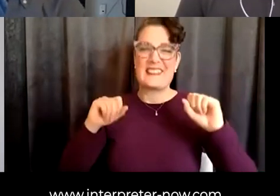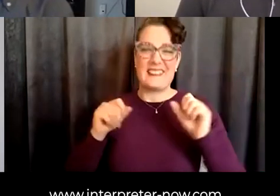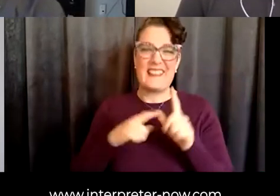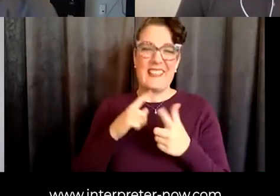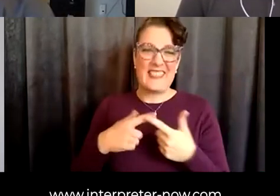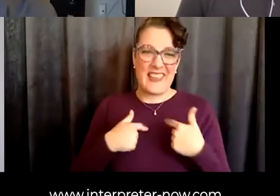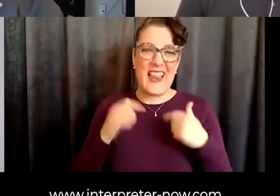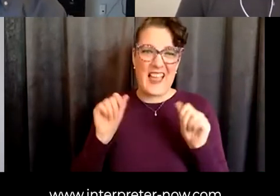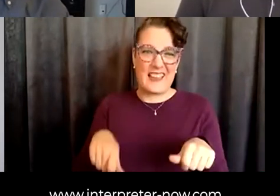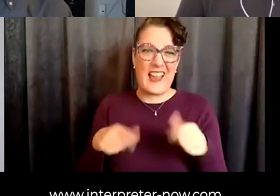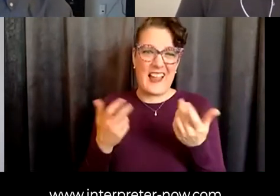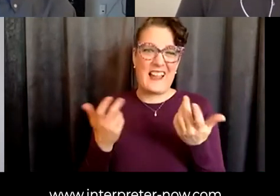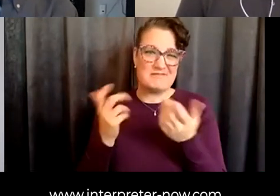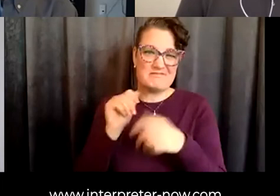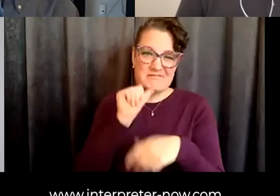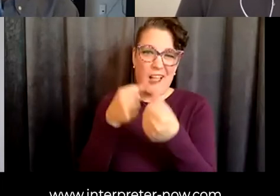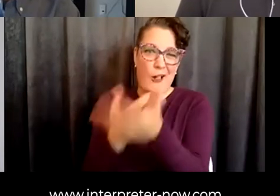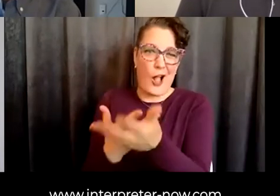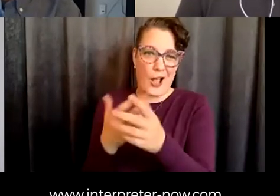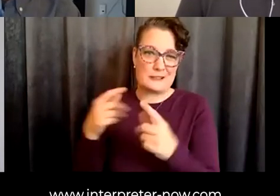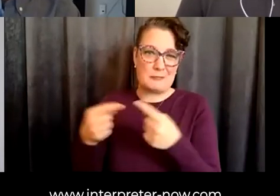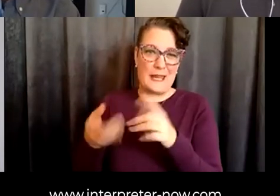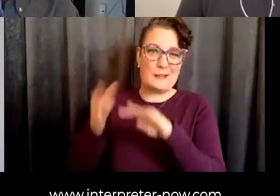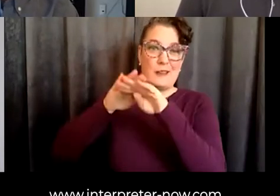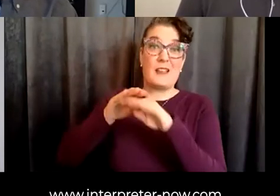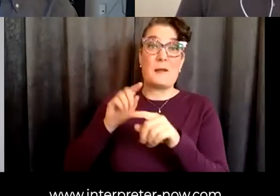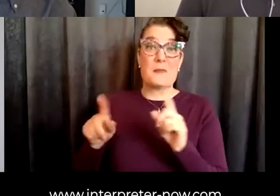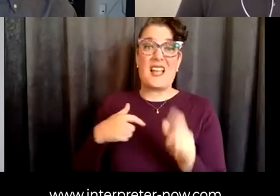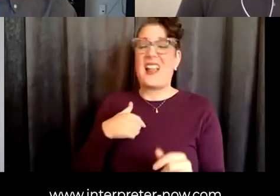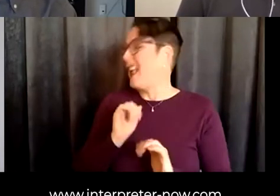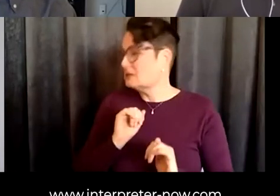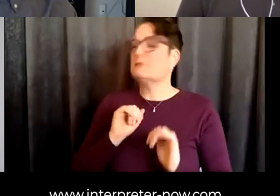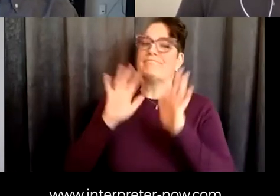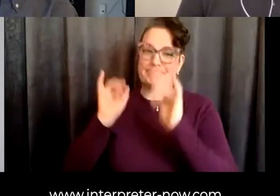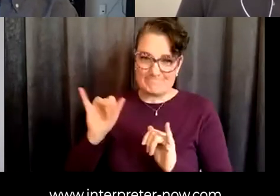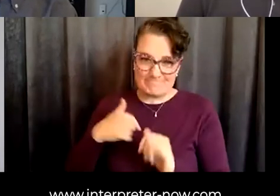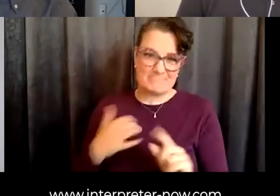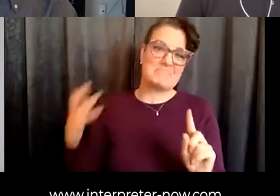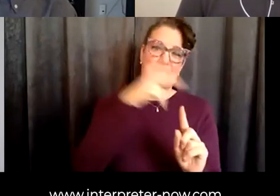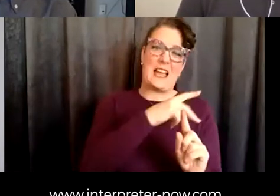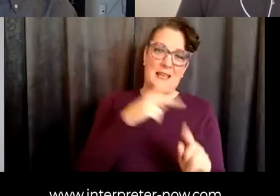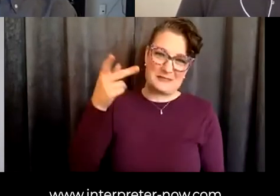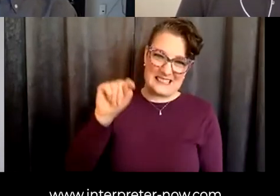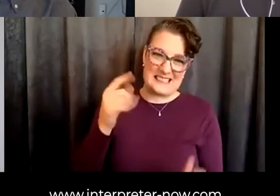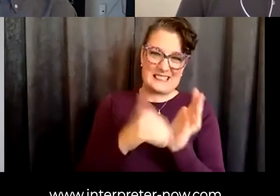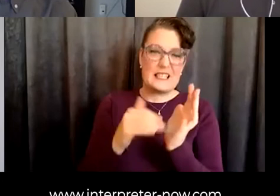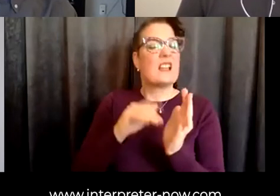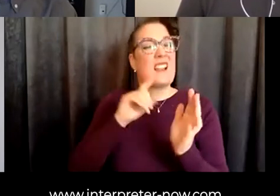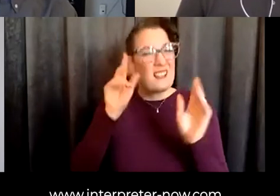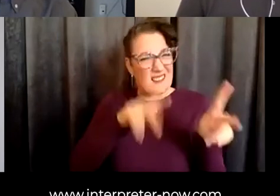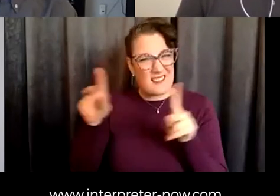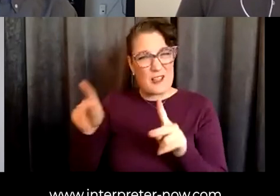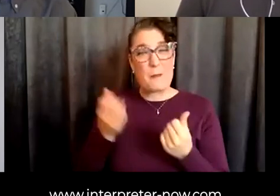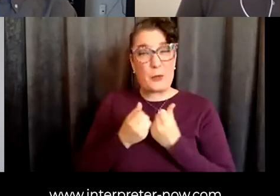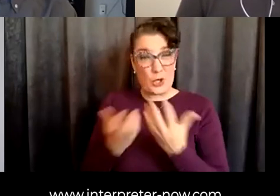flare-ups. But oh, surprise, here we go. I have to go back. And it's the same type of thing with burnout. And I run into this with a lot of